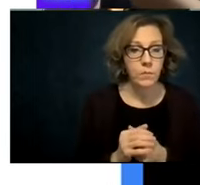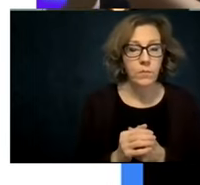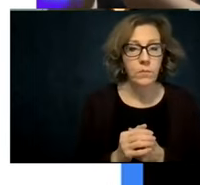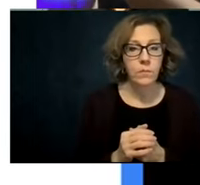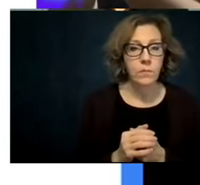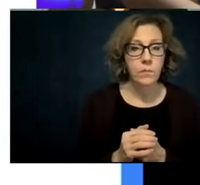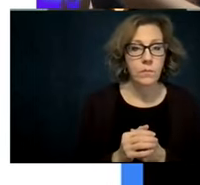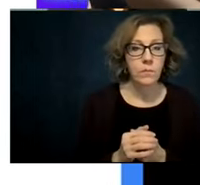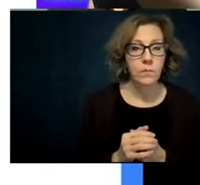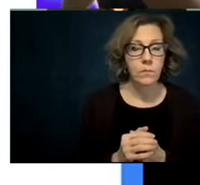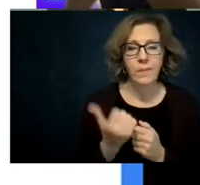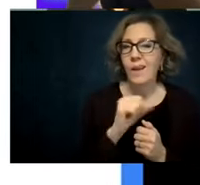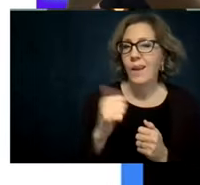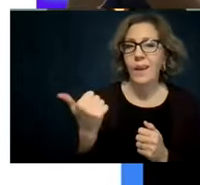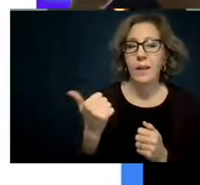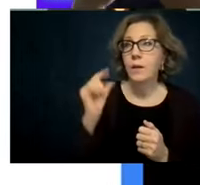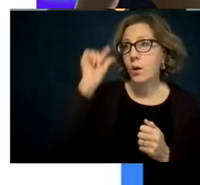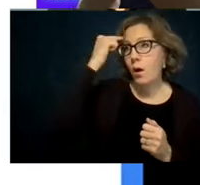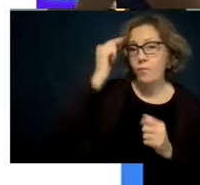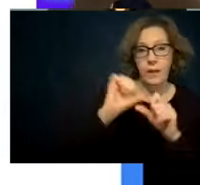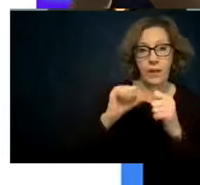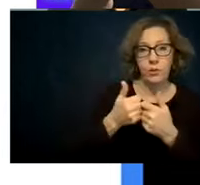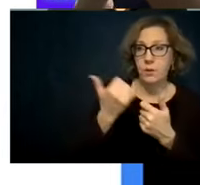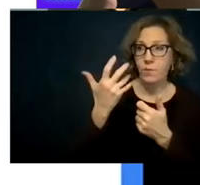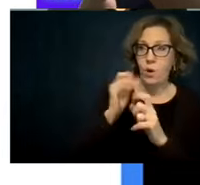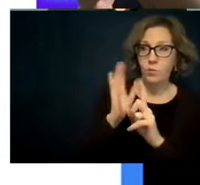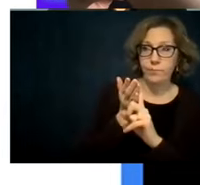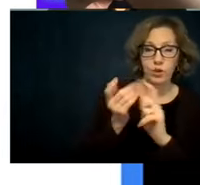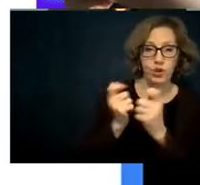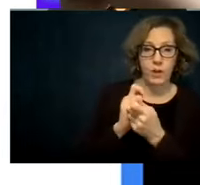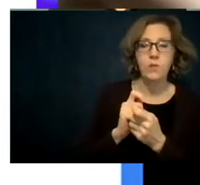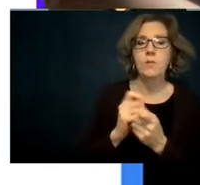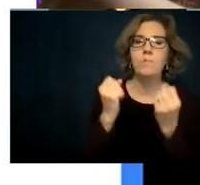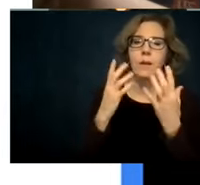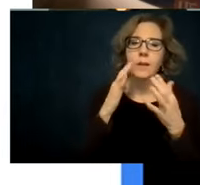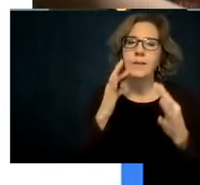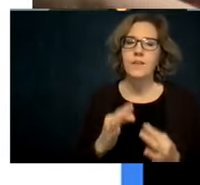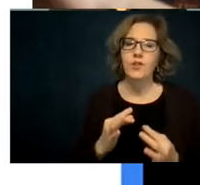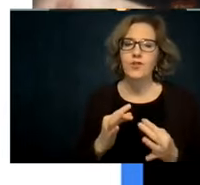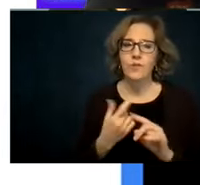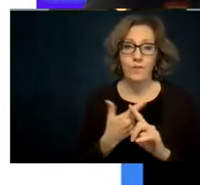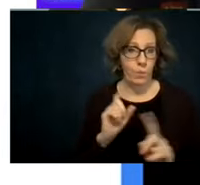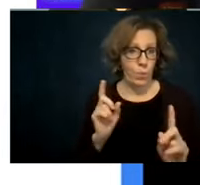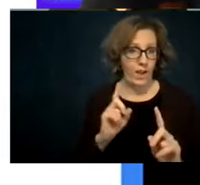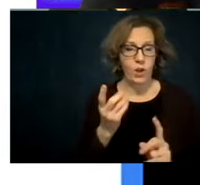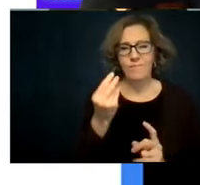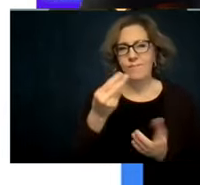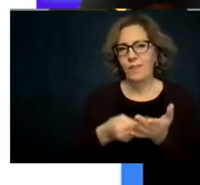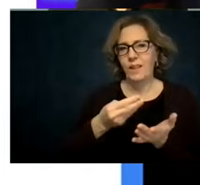really any government agency and the way they work, is a lot of those decisions are driven by funding.